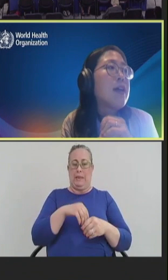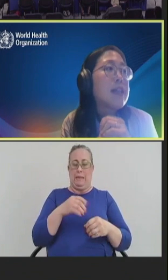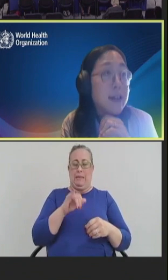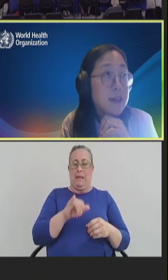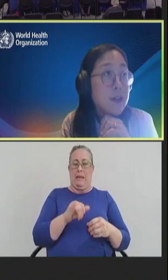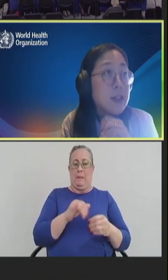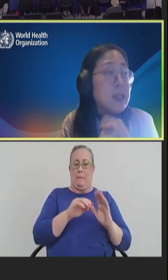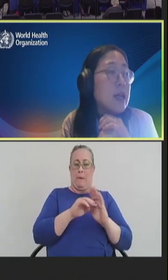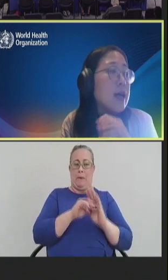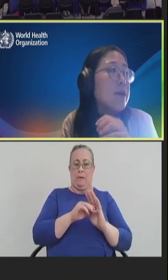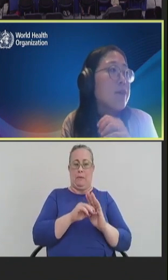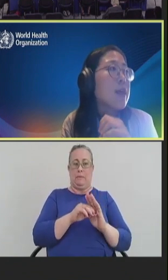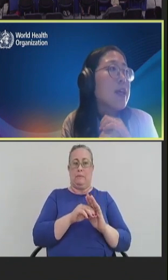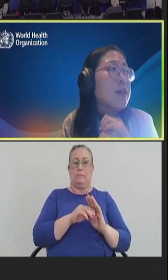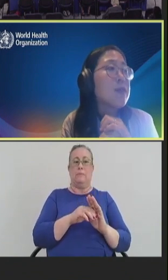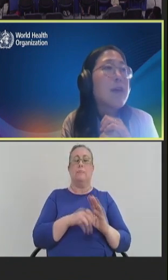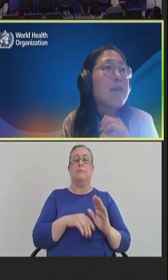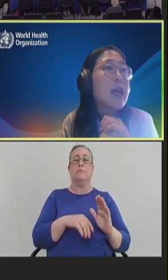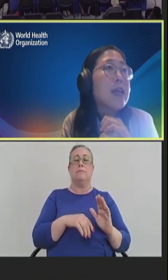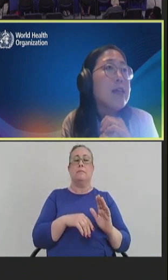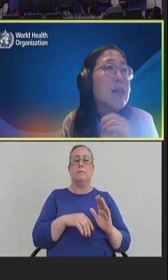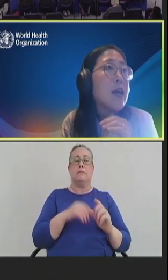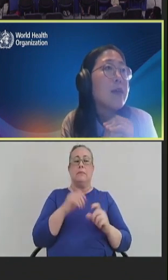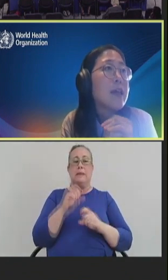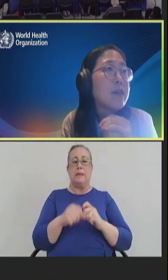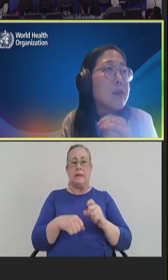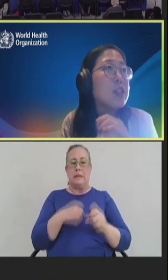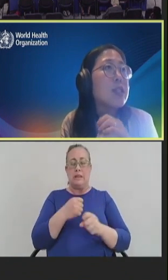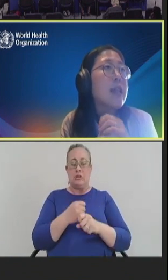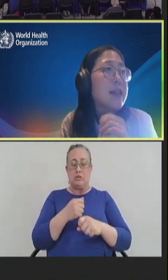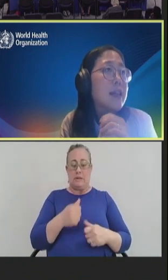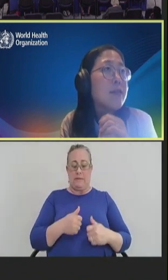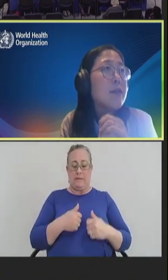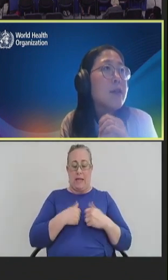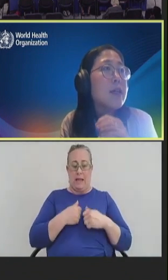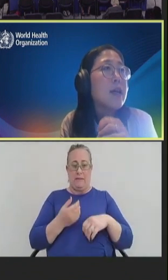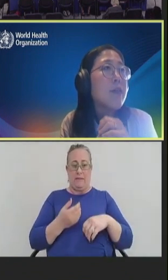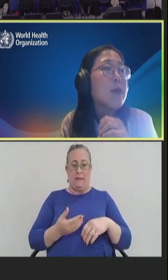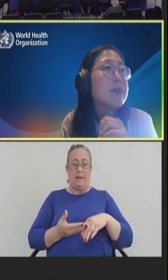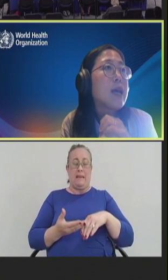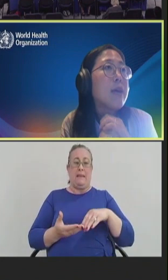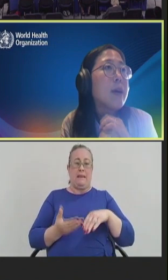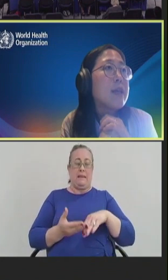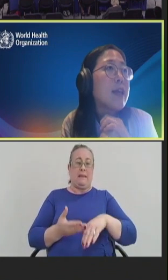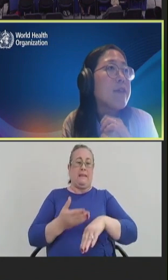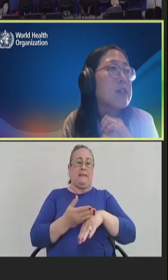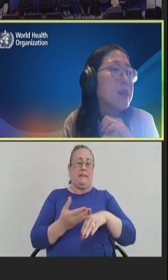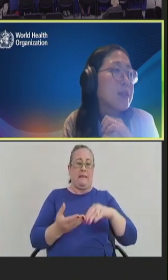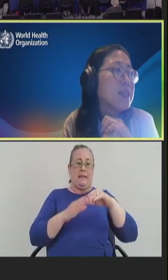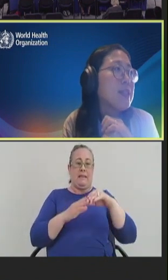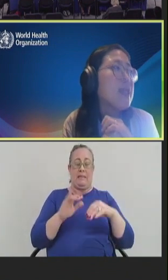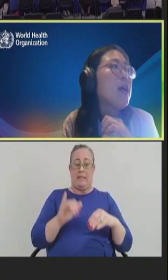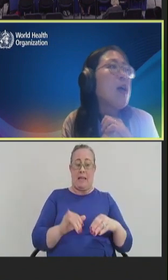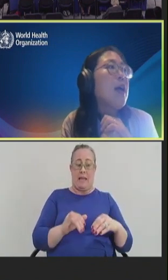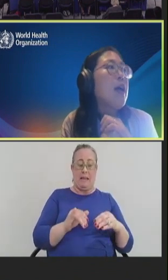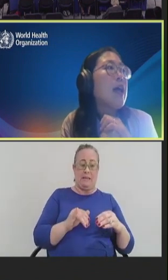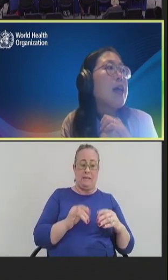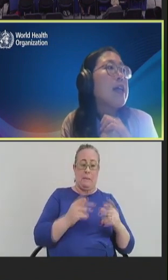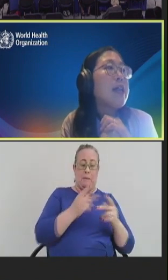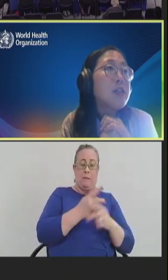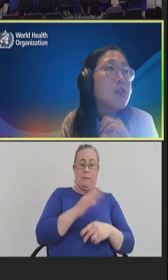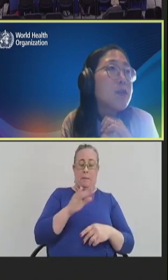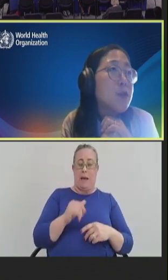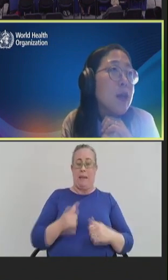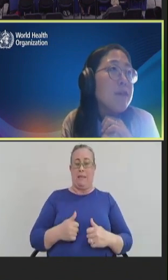measures. Death averted, years of life gained, which is death averted multiplied by the life expectancy,